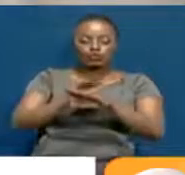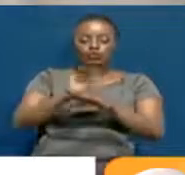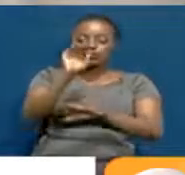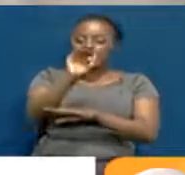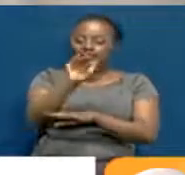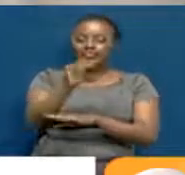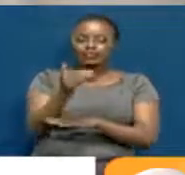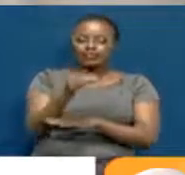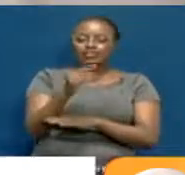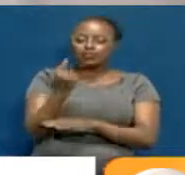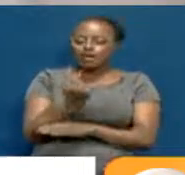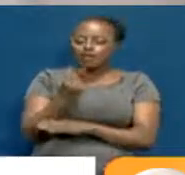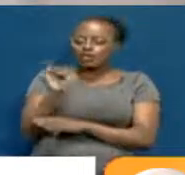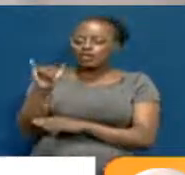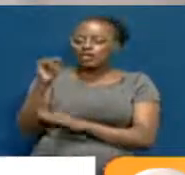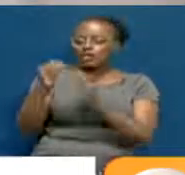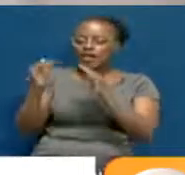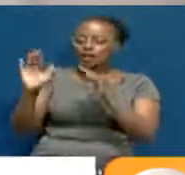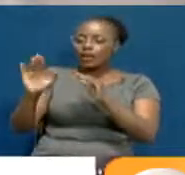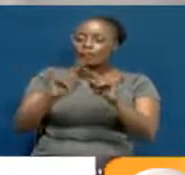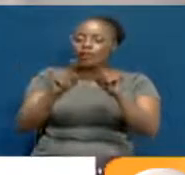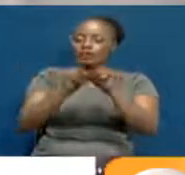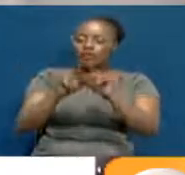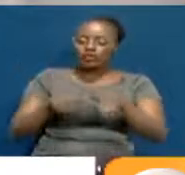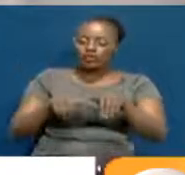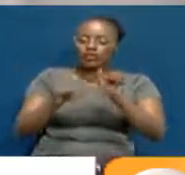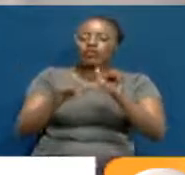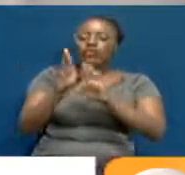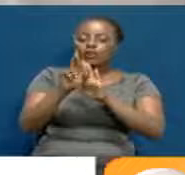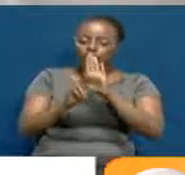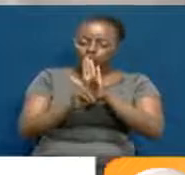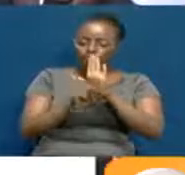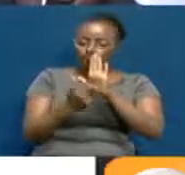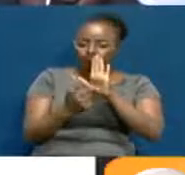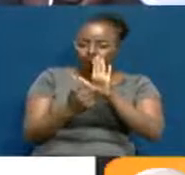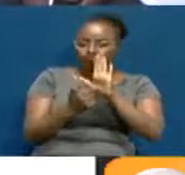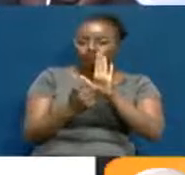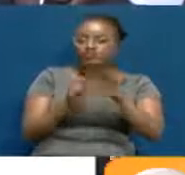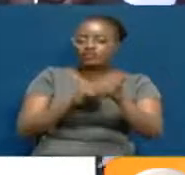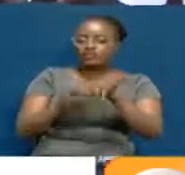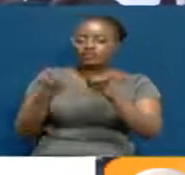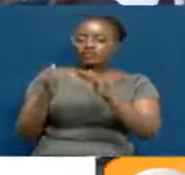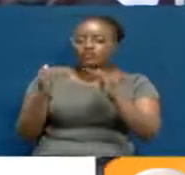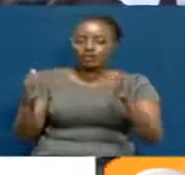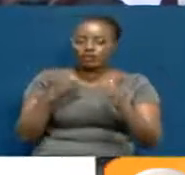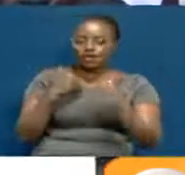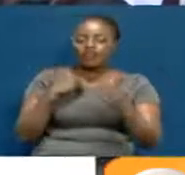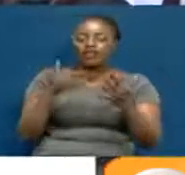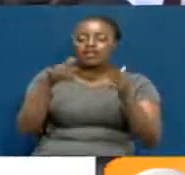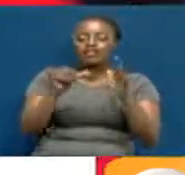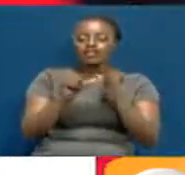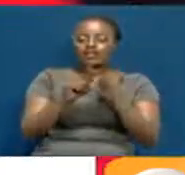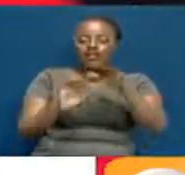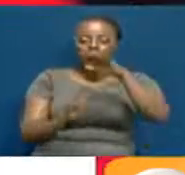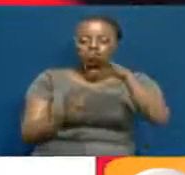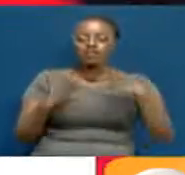to, though isolating themselves in their houses, but follow the isolation protocols even in their houses. That, however, compounds an existing problem that the